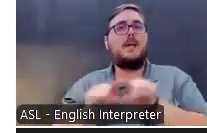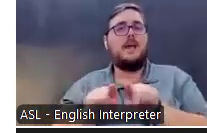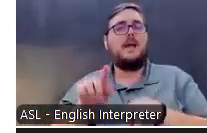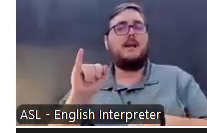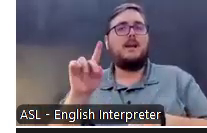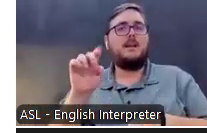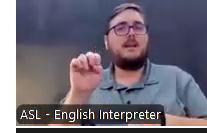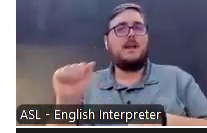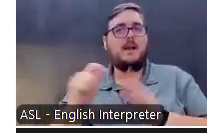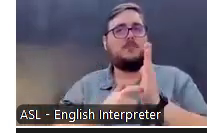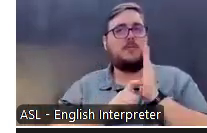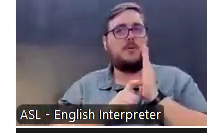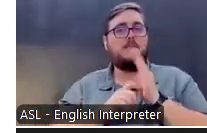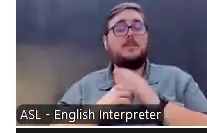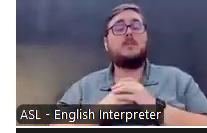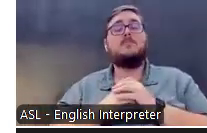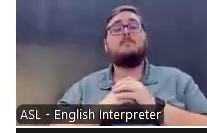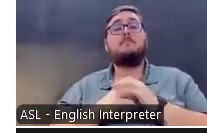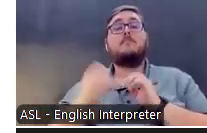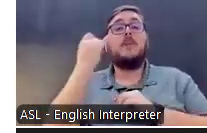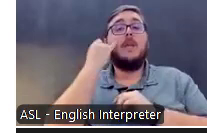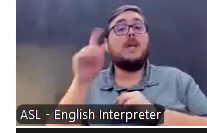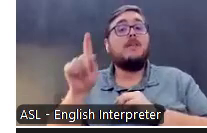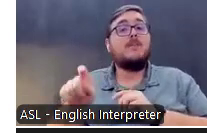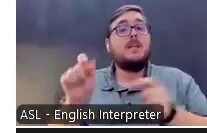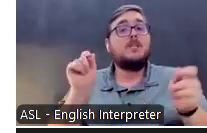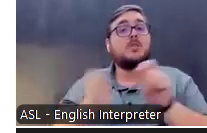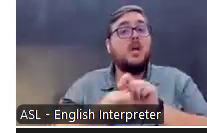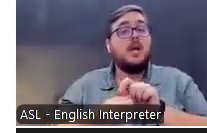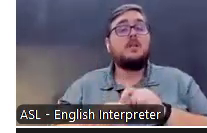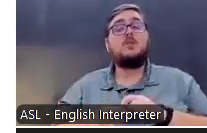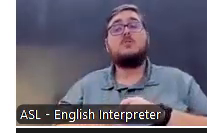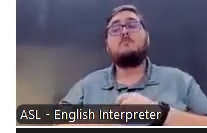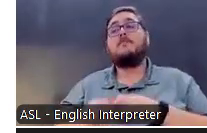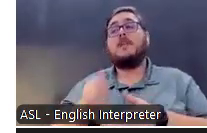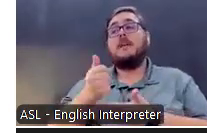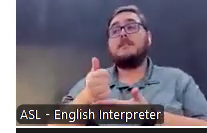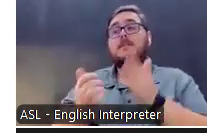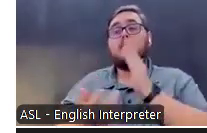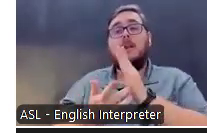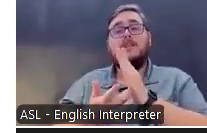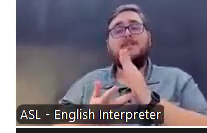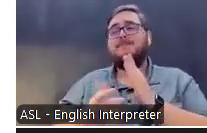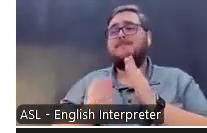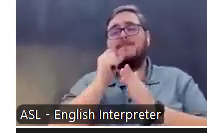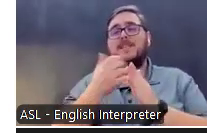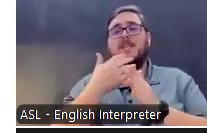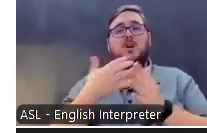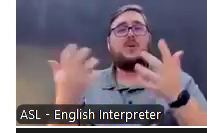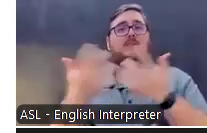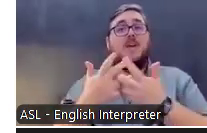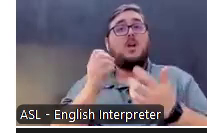If needs change, the assistive technology is not a good fit, or there is assistive technology refusal by the